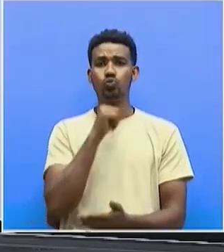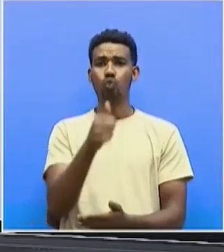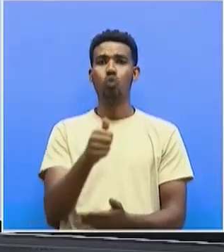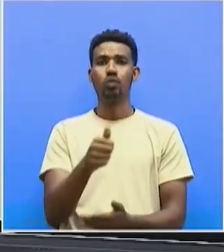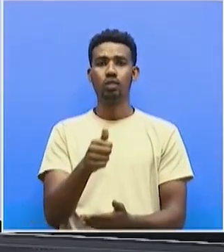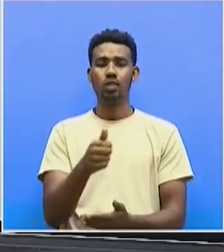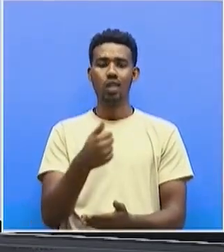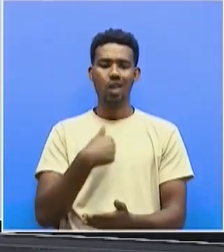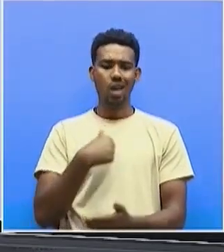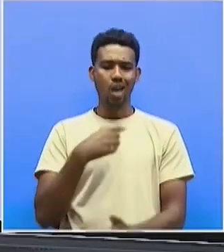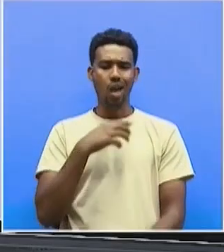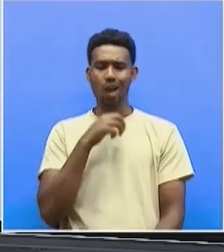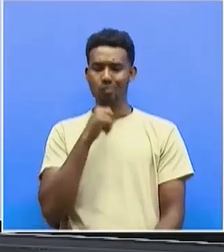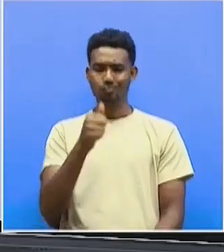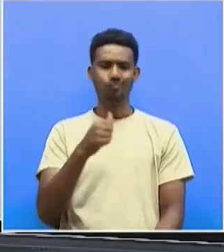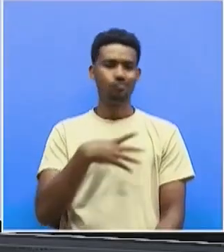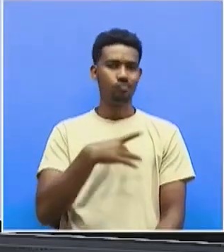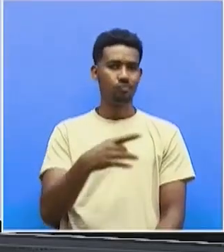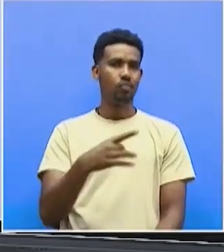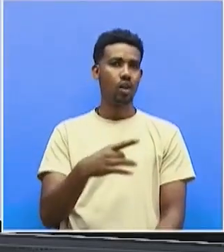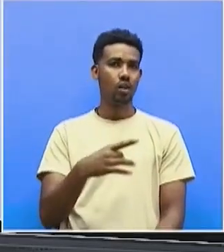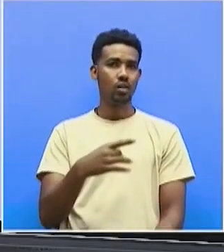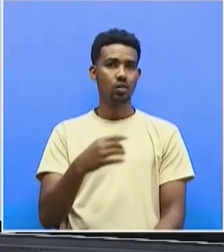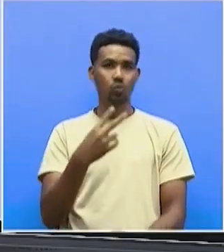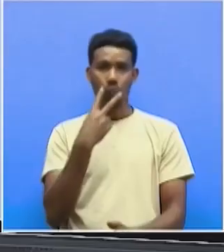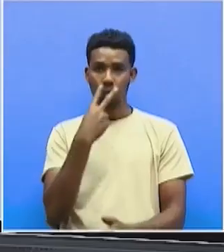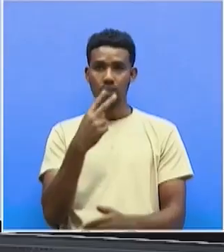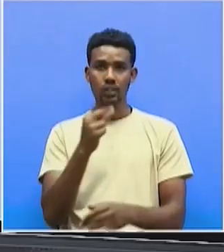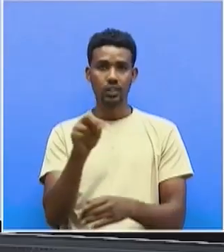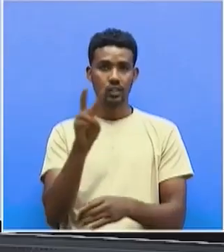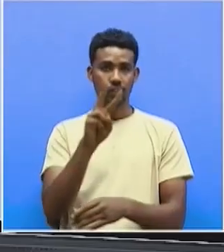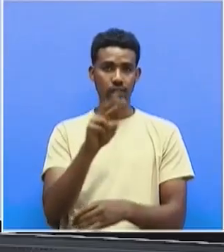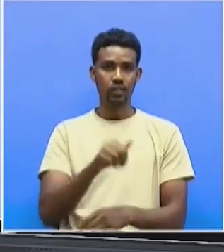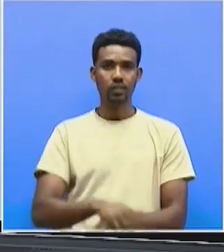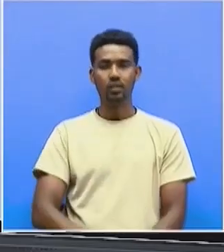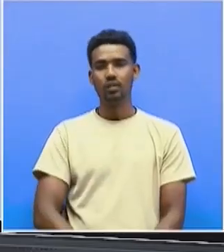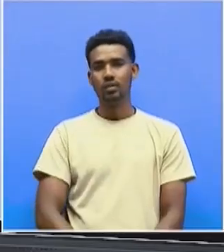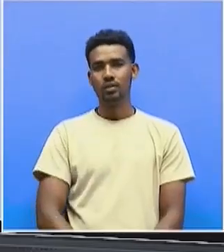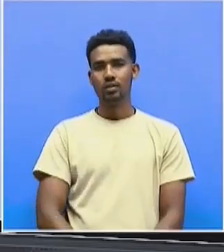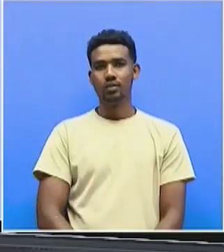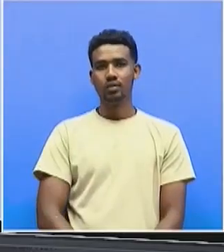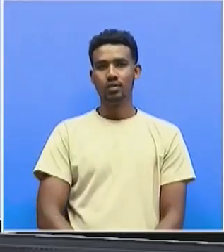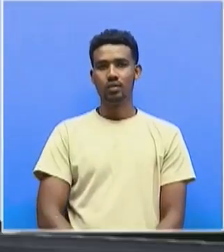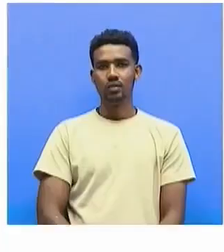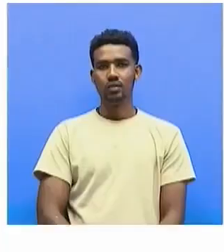do not like watching TV. I do not like watching TV.